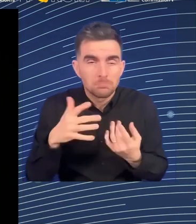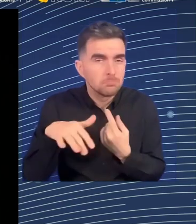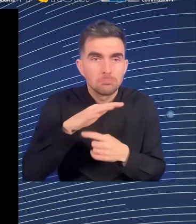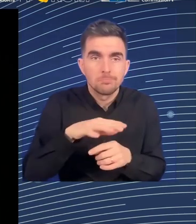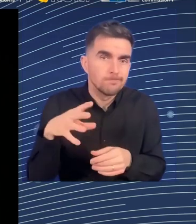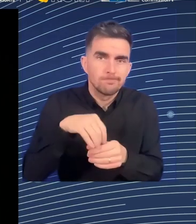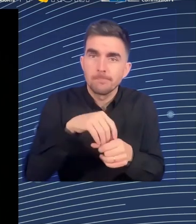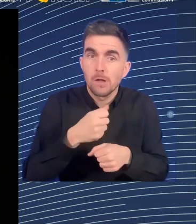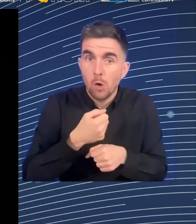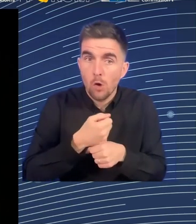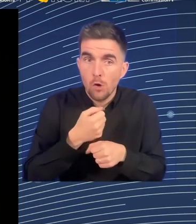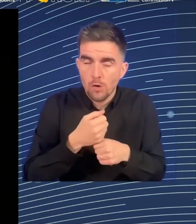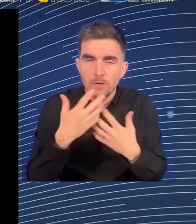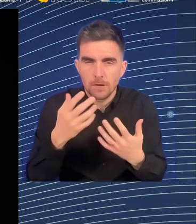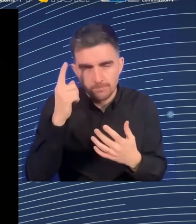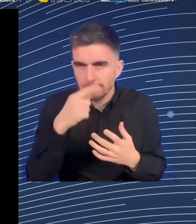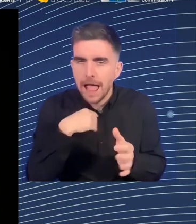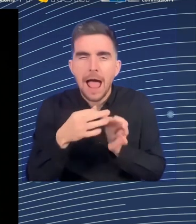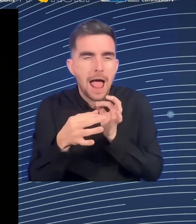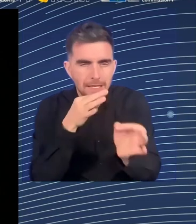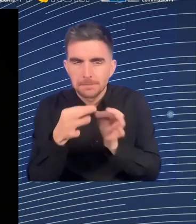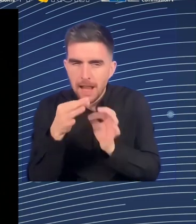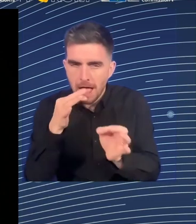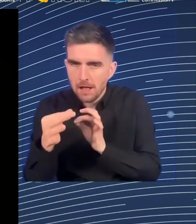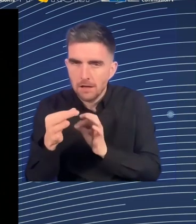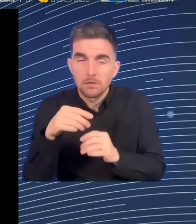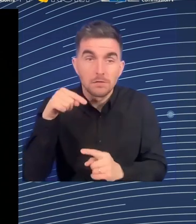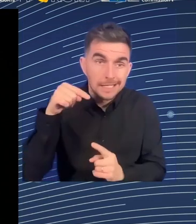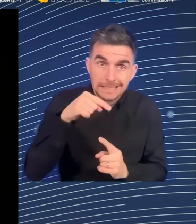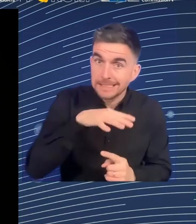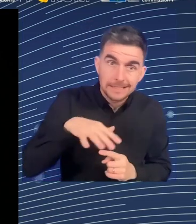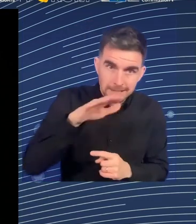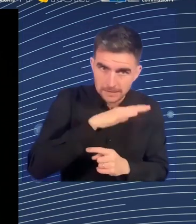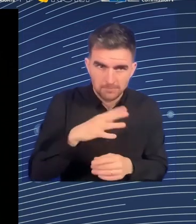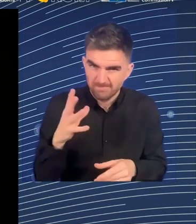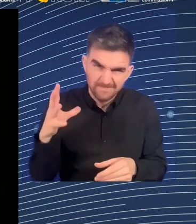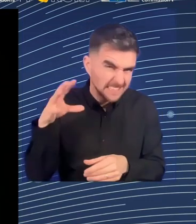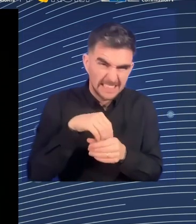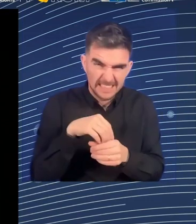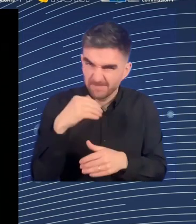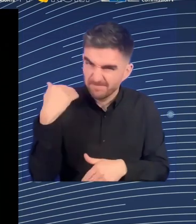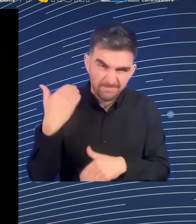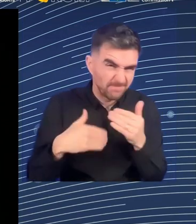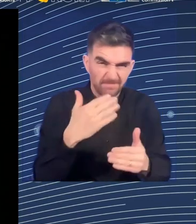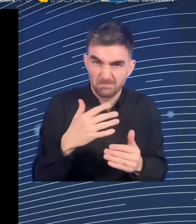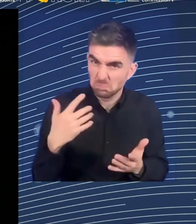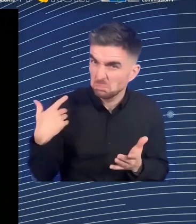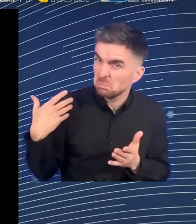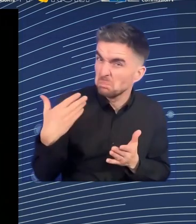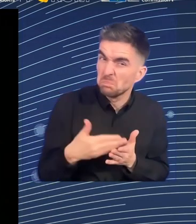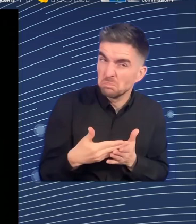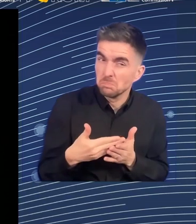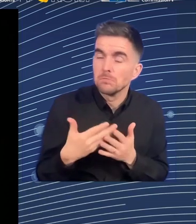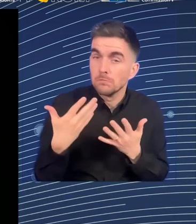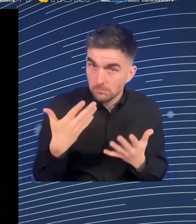for a while. And here I would like to also maybe touch another sector, and I'm getting back again to education, health and